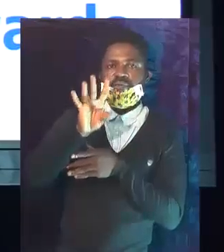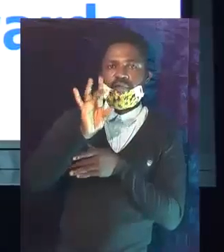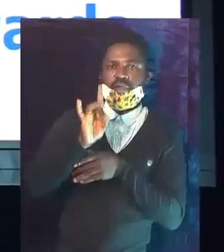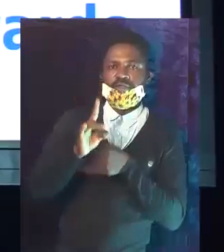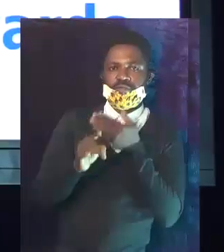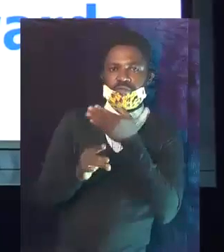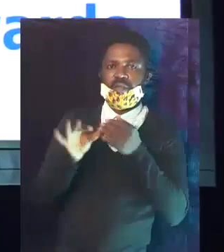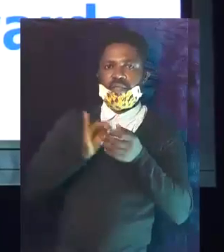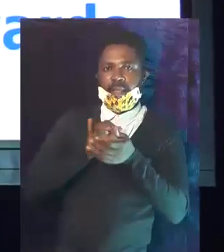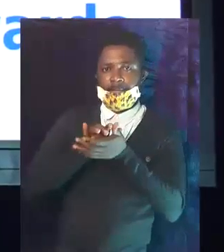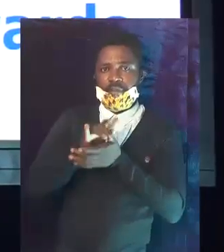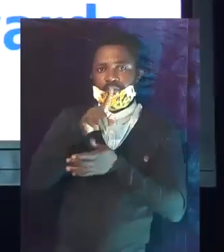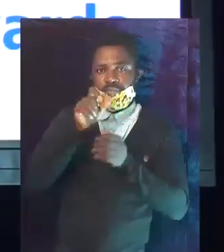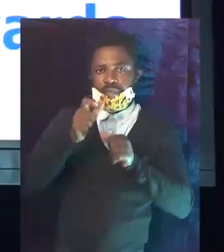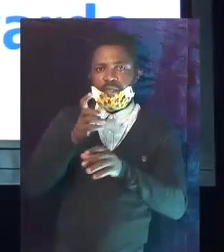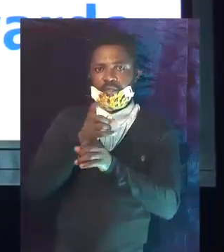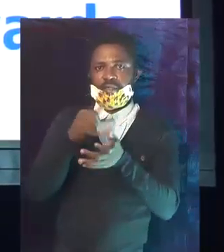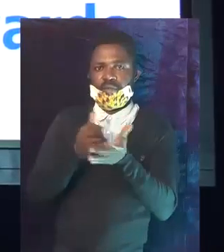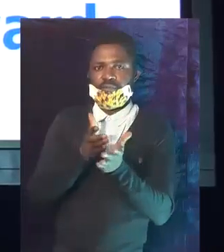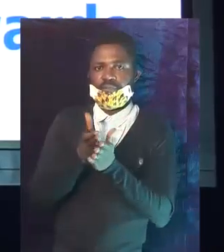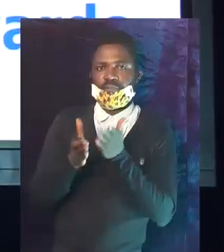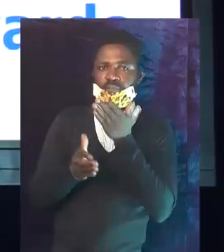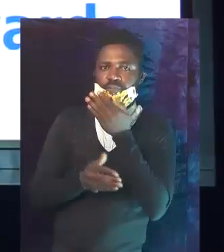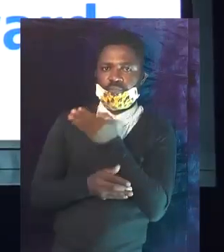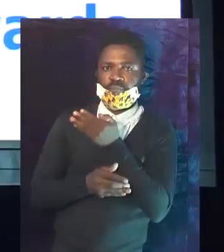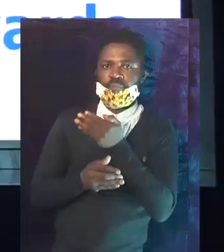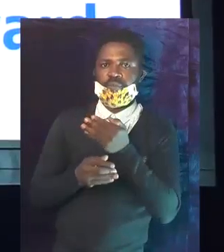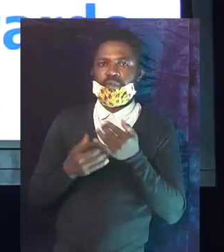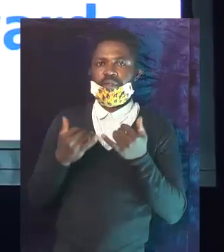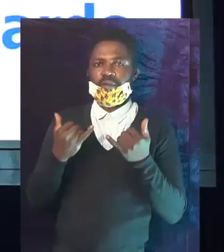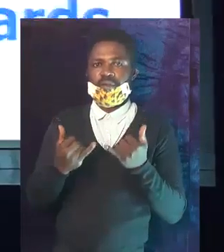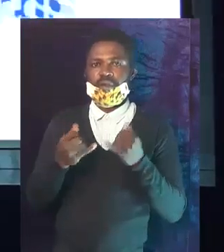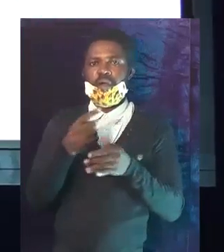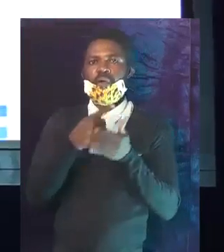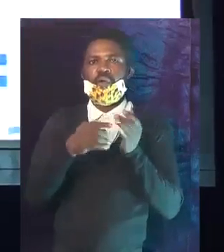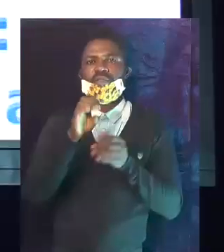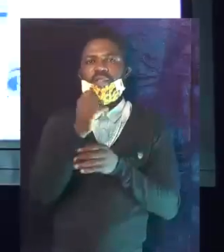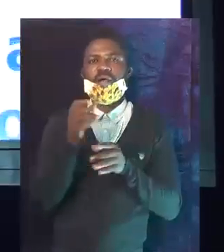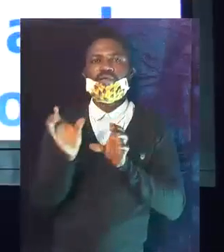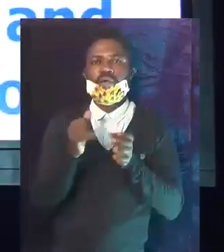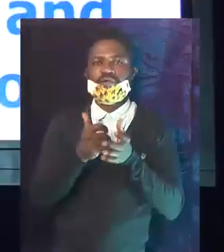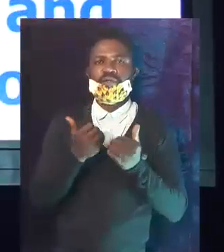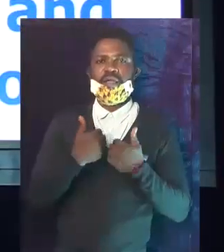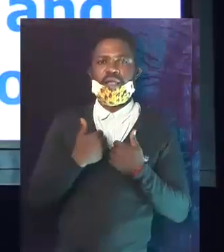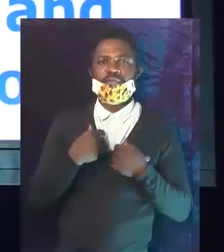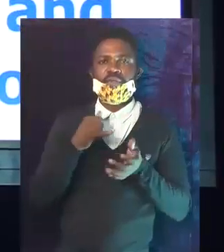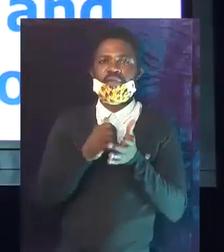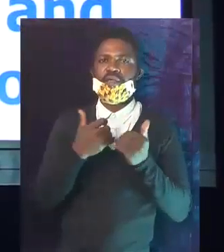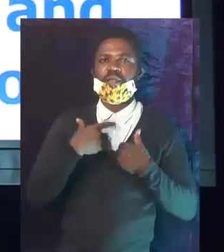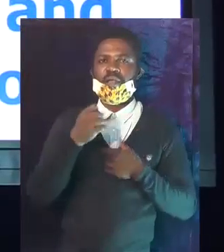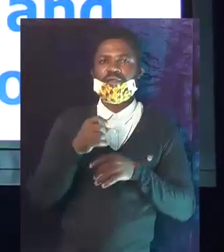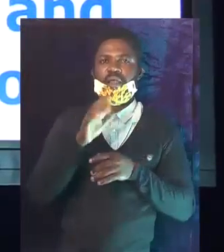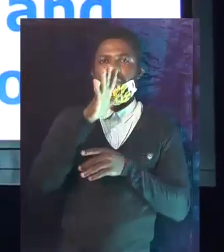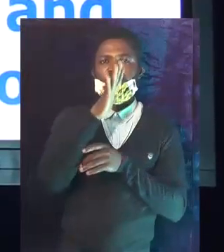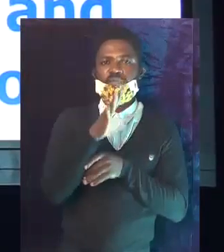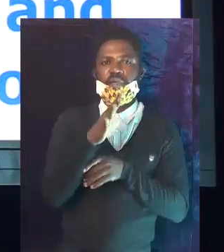5, 6, 7, 8. I believe you got that right. Now, what else does it have? It has